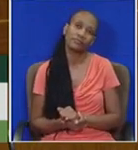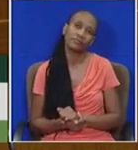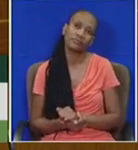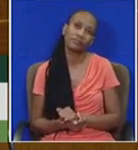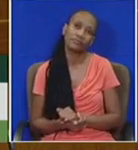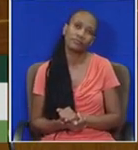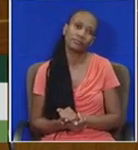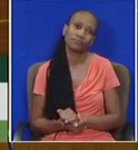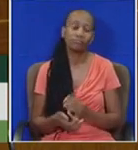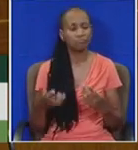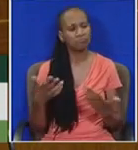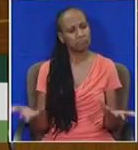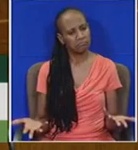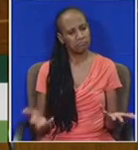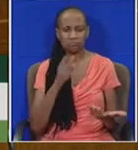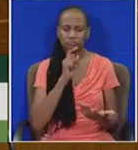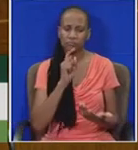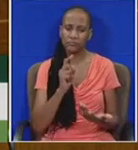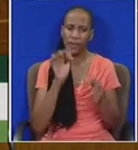human beings in general,